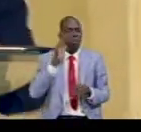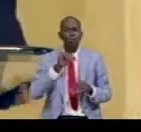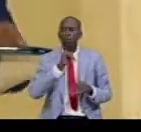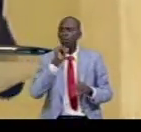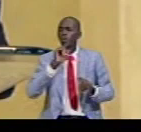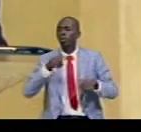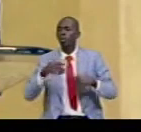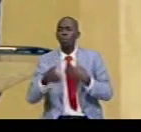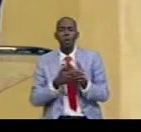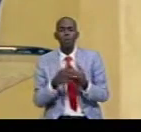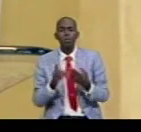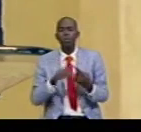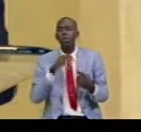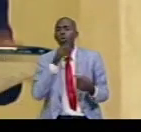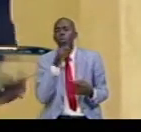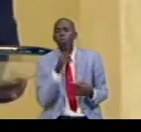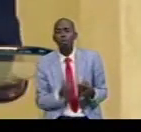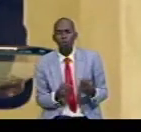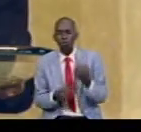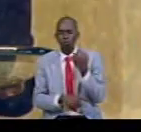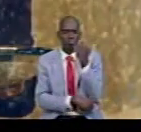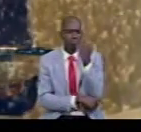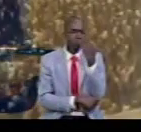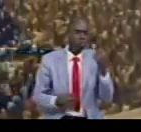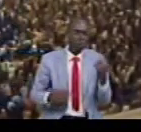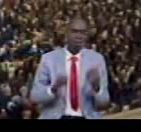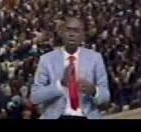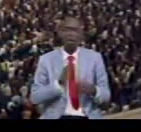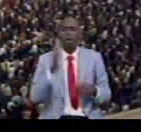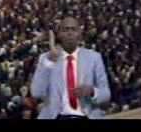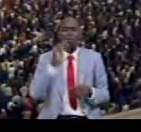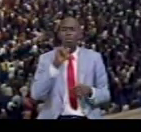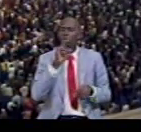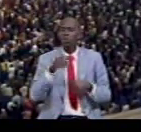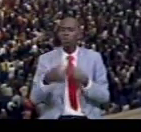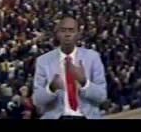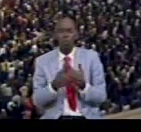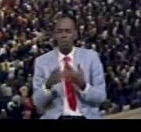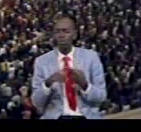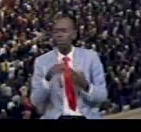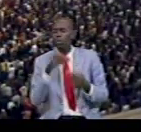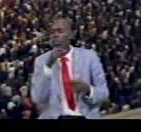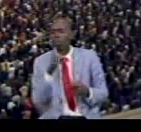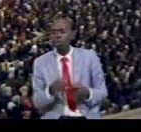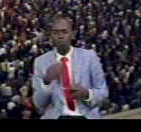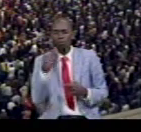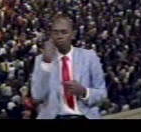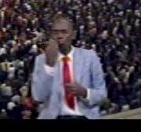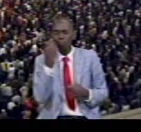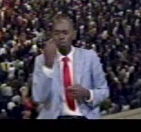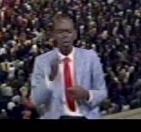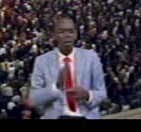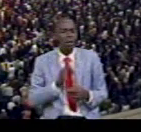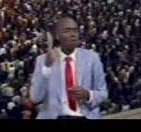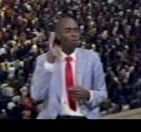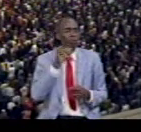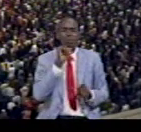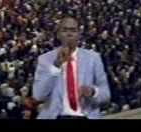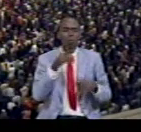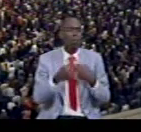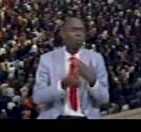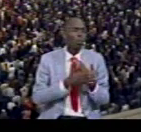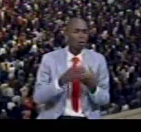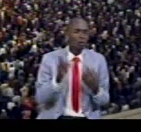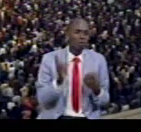the old life. Let somebody begin to commit himself, herself into the hands of God. I don't have license to commit sin, and therefore, Lord, I'm making up